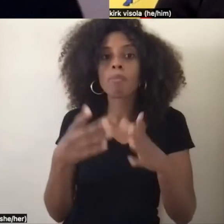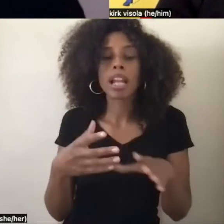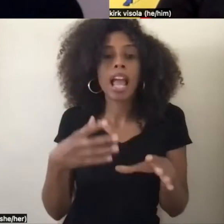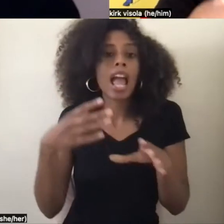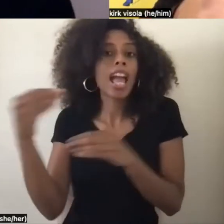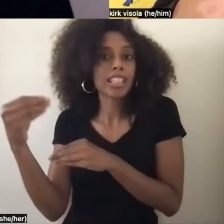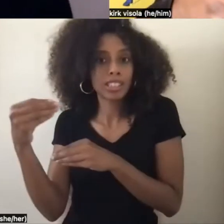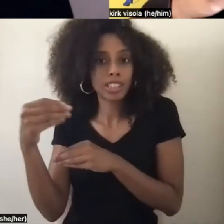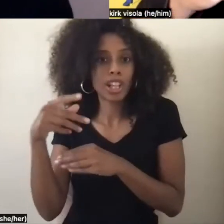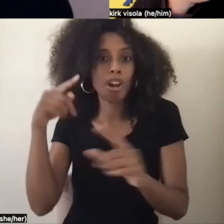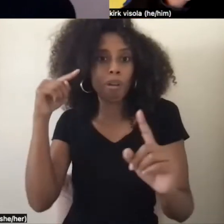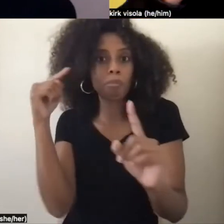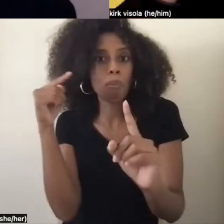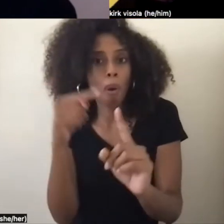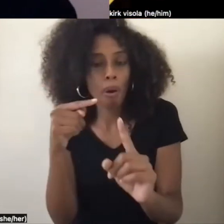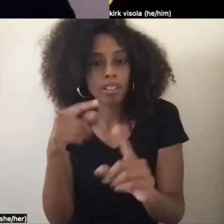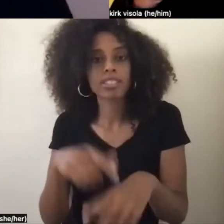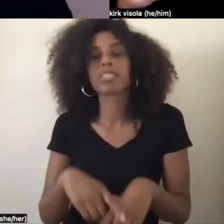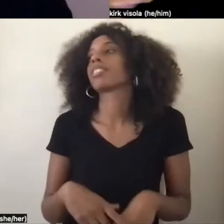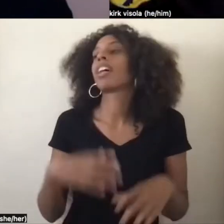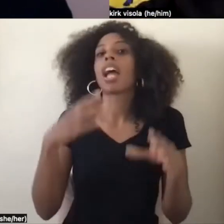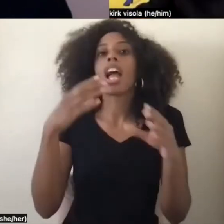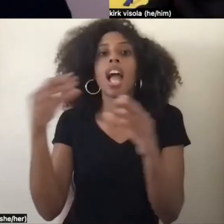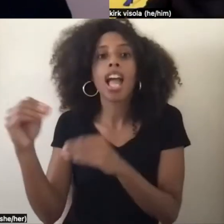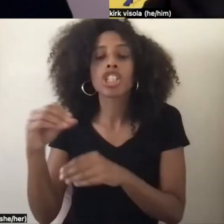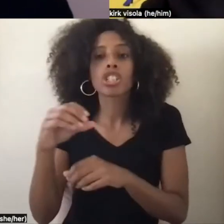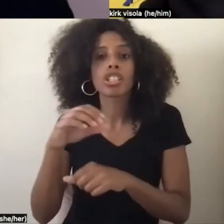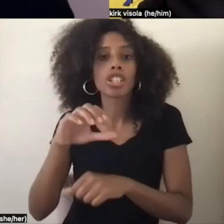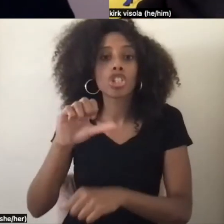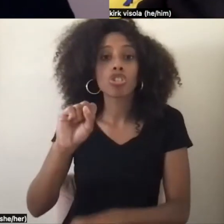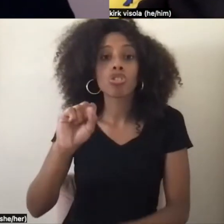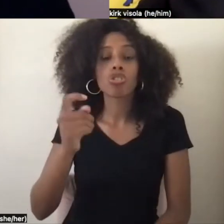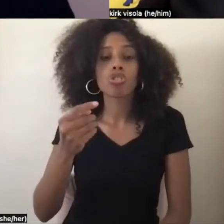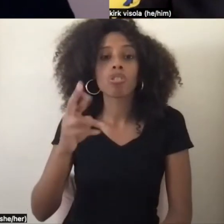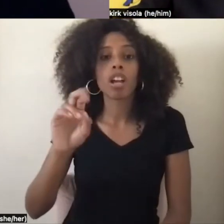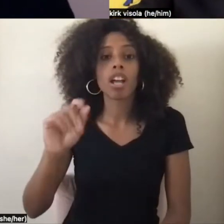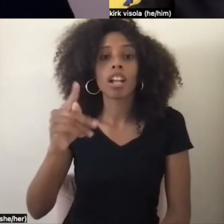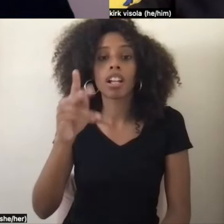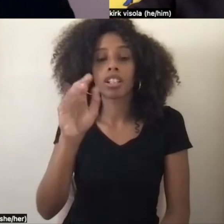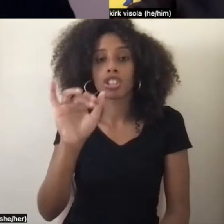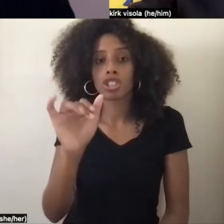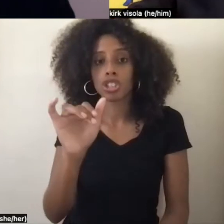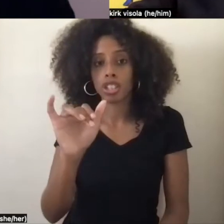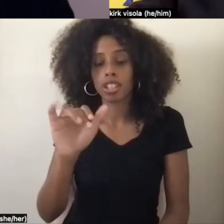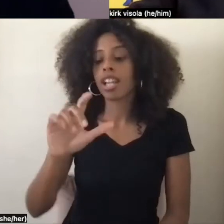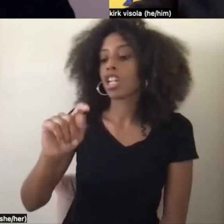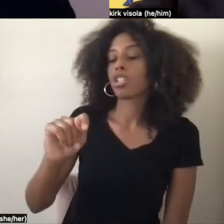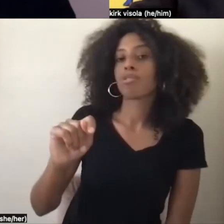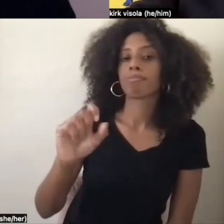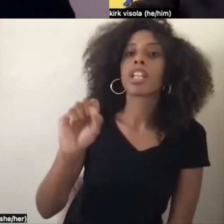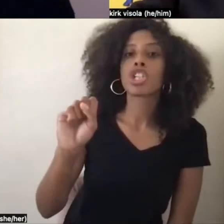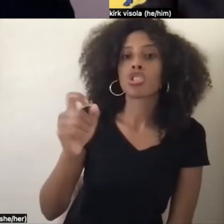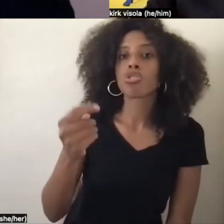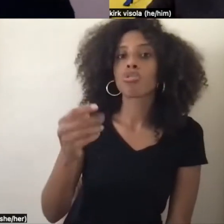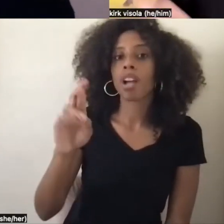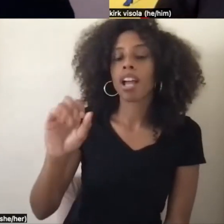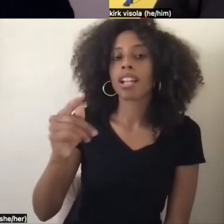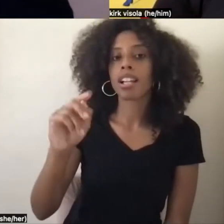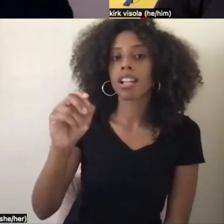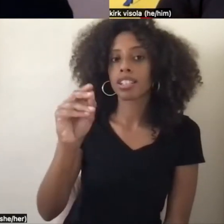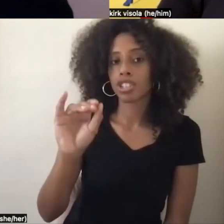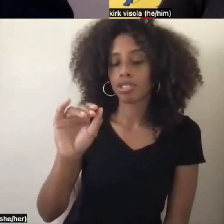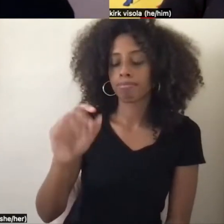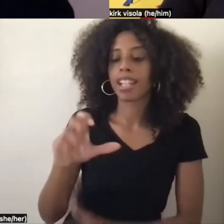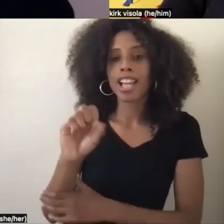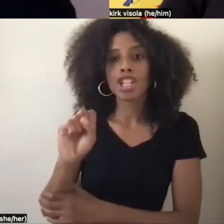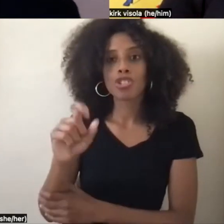exit points. You can create an exit strategy. You're like, all right, I only know one person at this company. If this person leaves, this is my exit